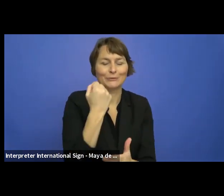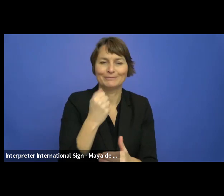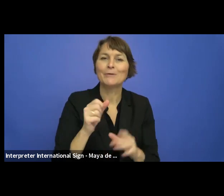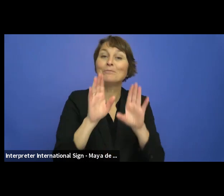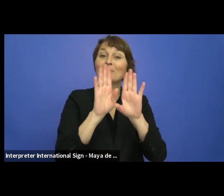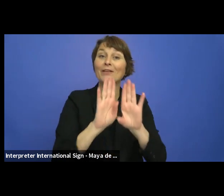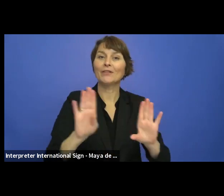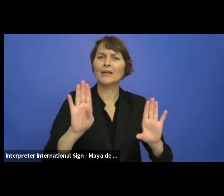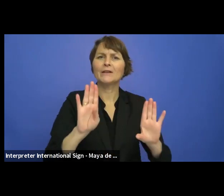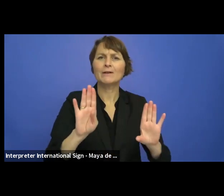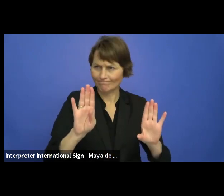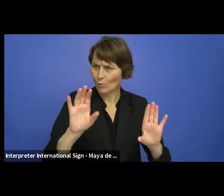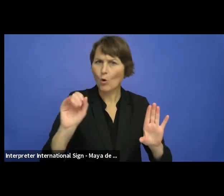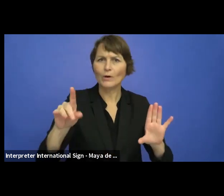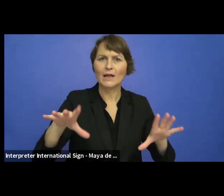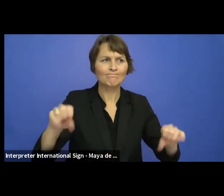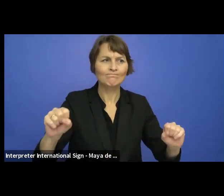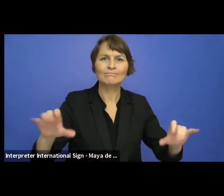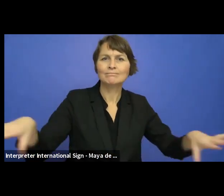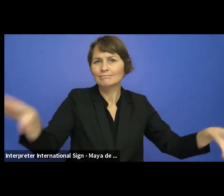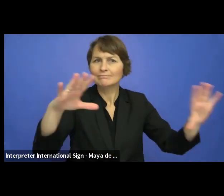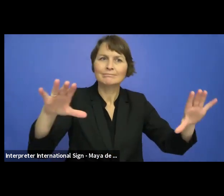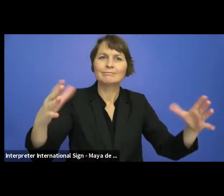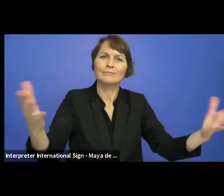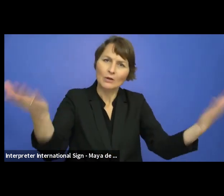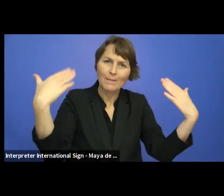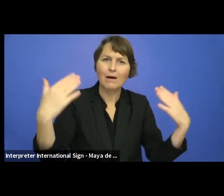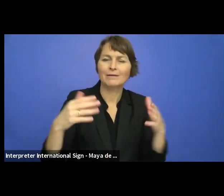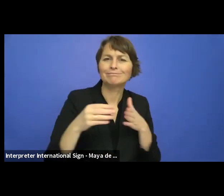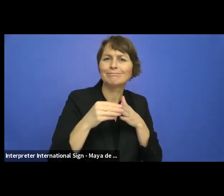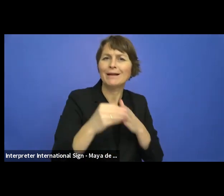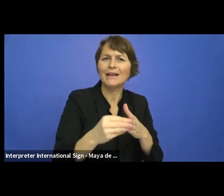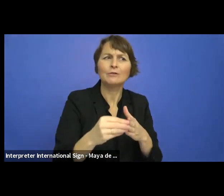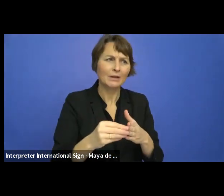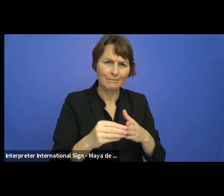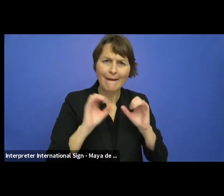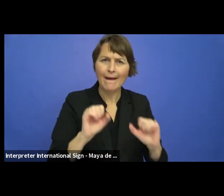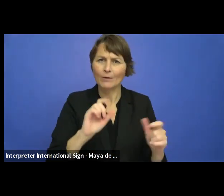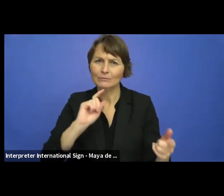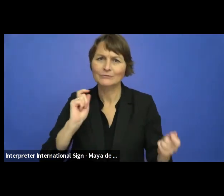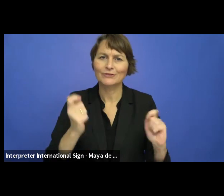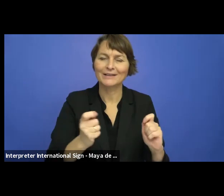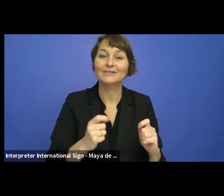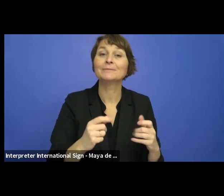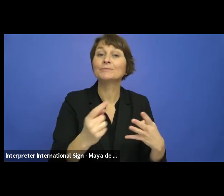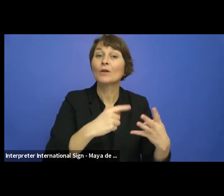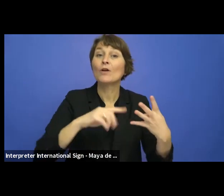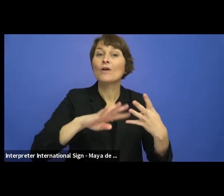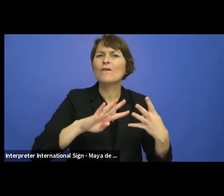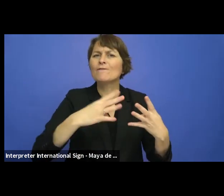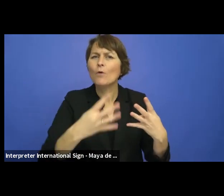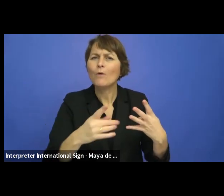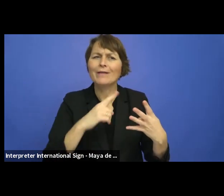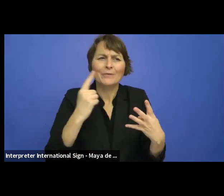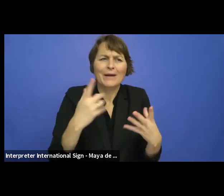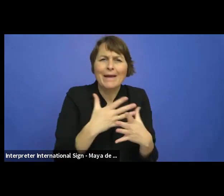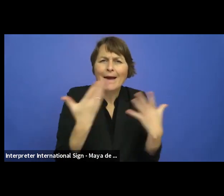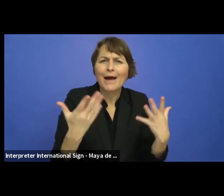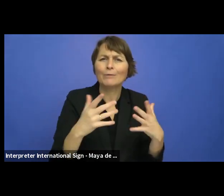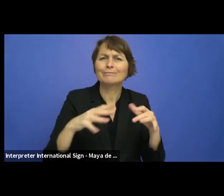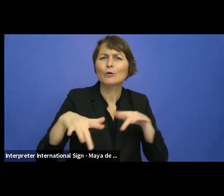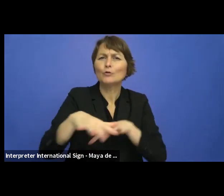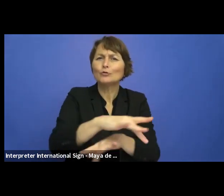cohabit leadership, collaborating on change. Four, our makers, our social and material designers and our